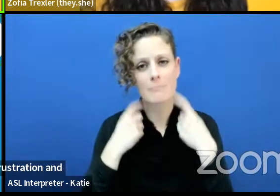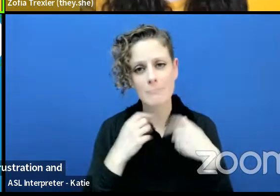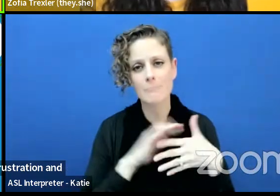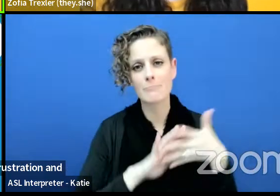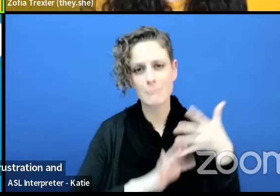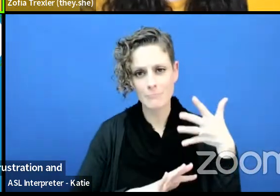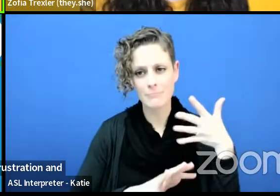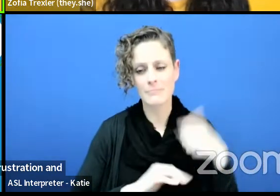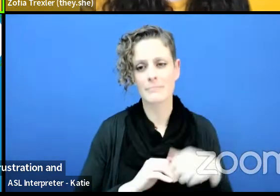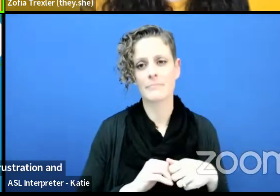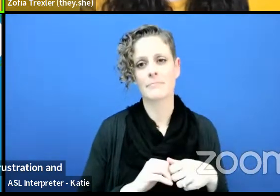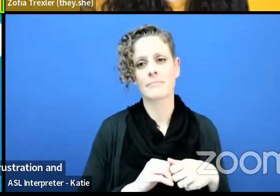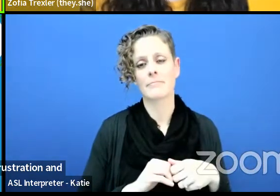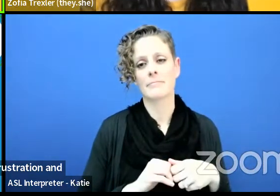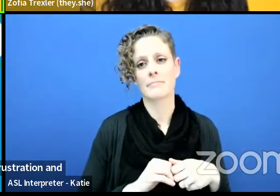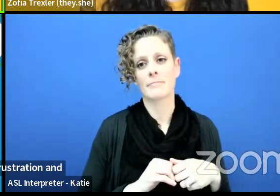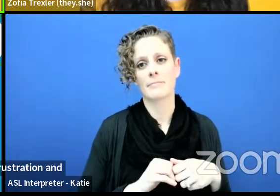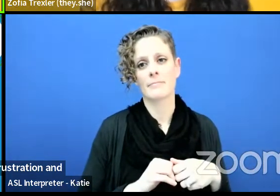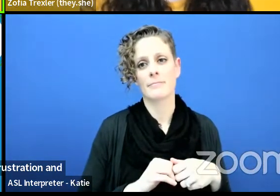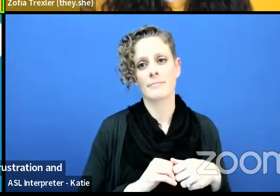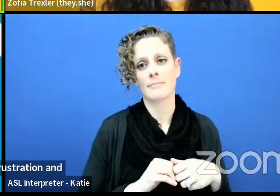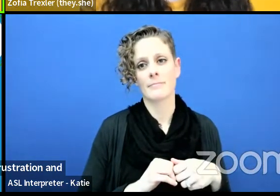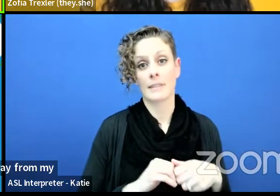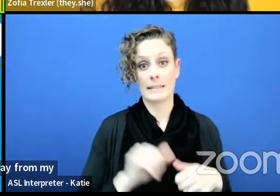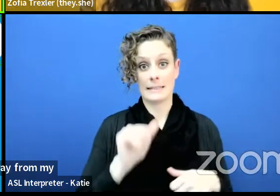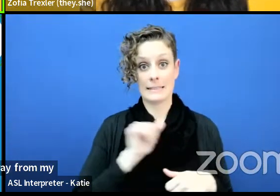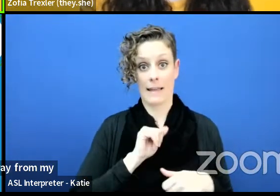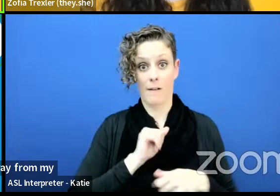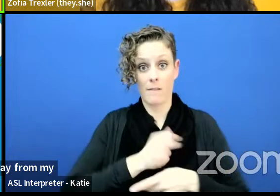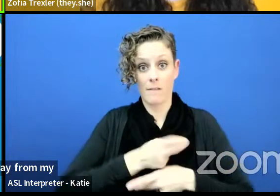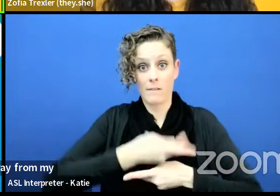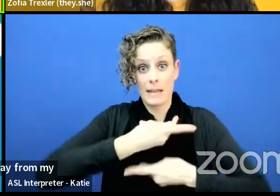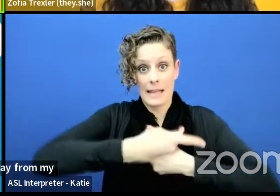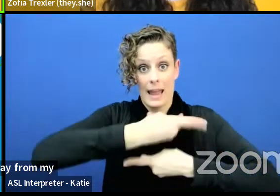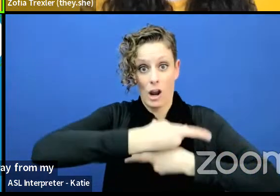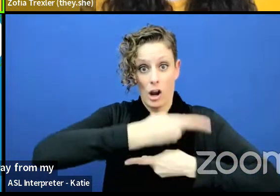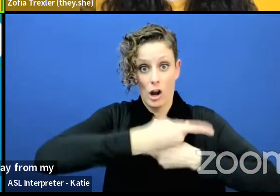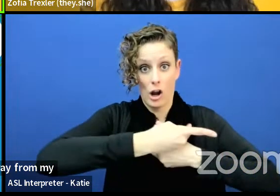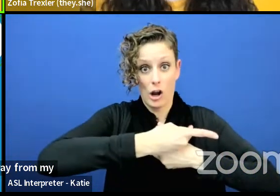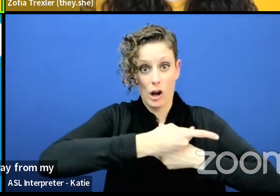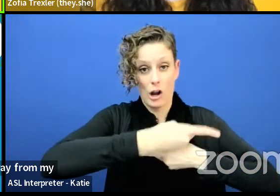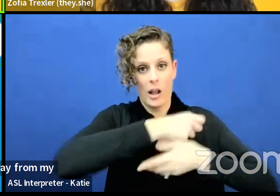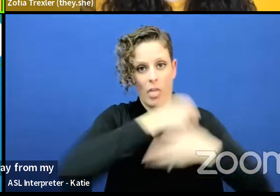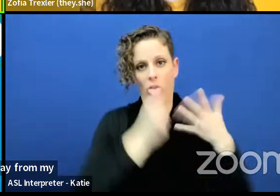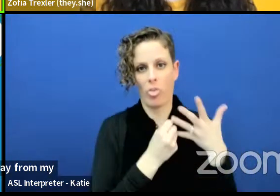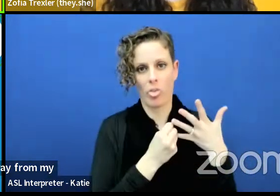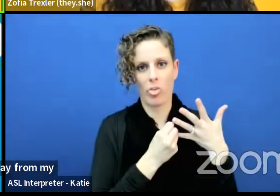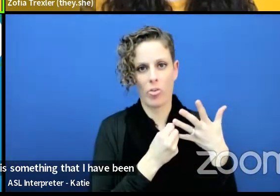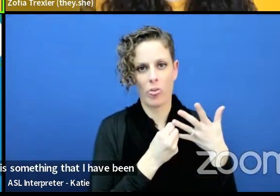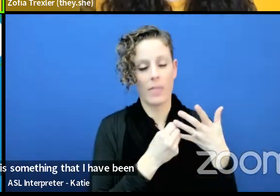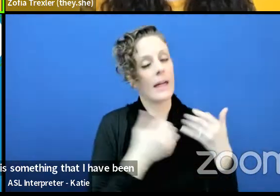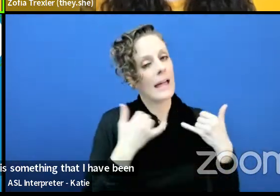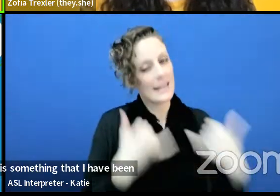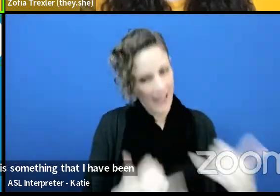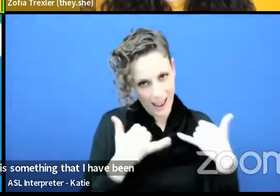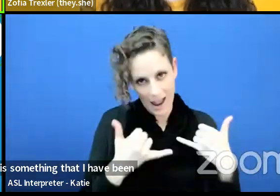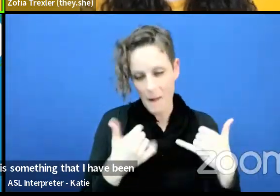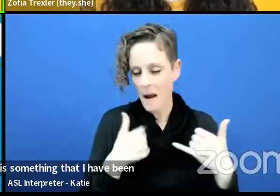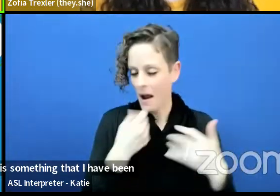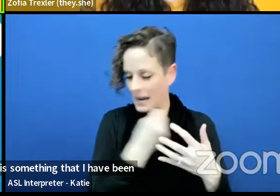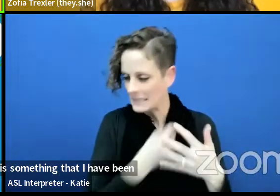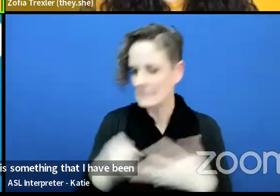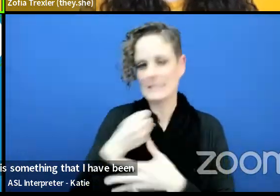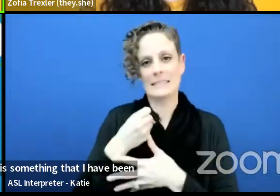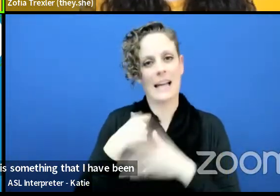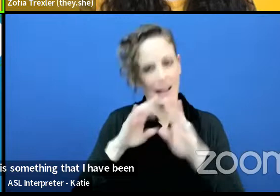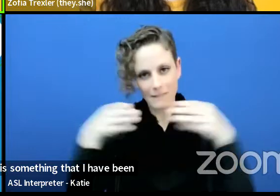away from my individual self-care. And that is something that I've been changing. As of right now, like, I